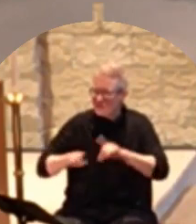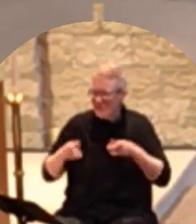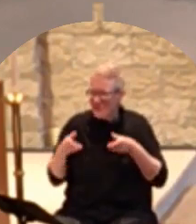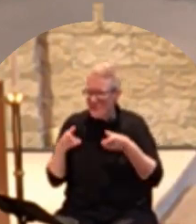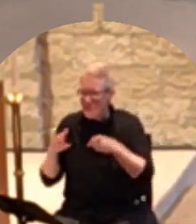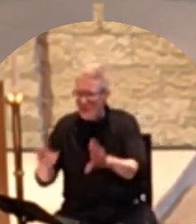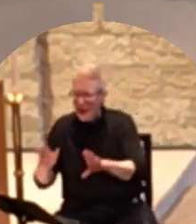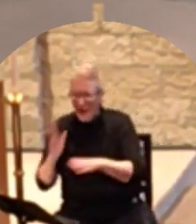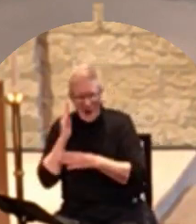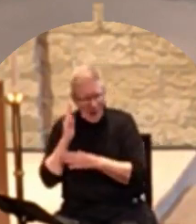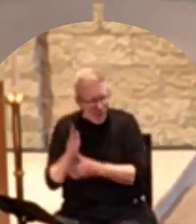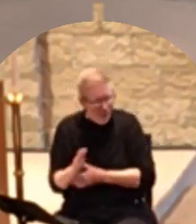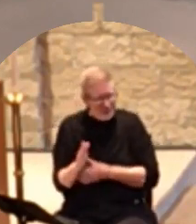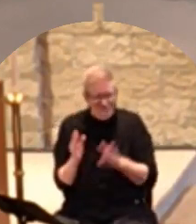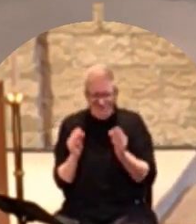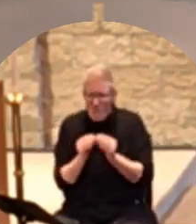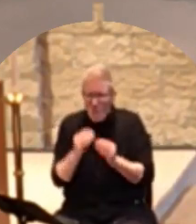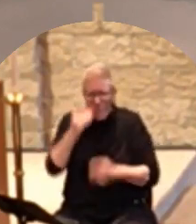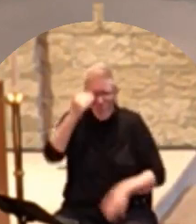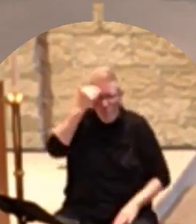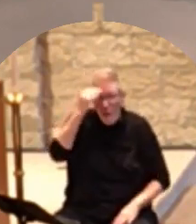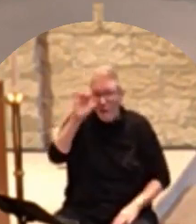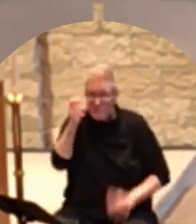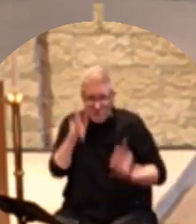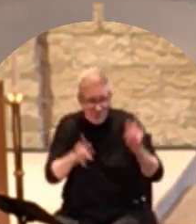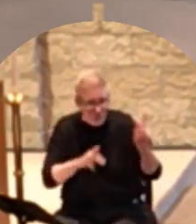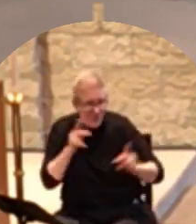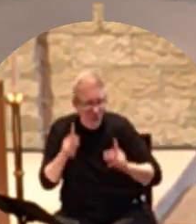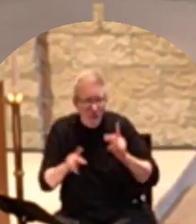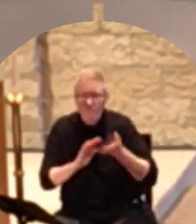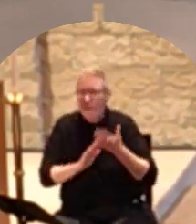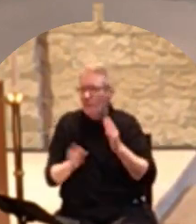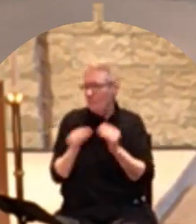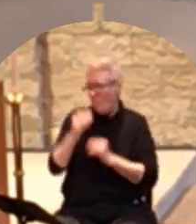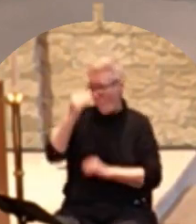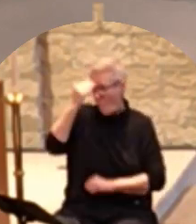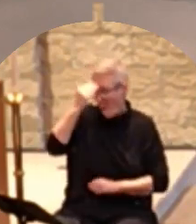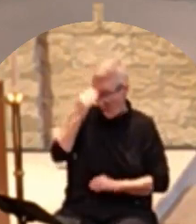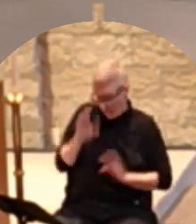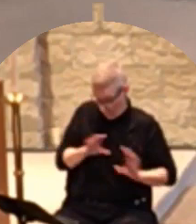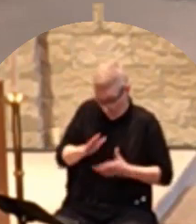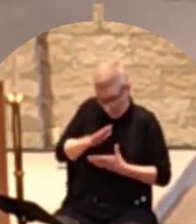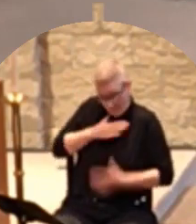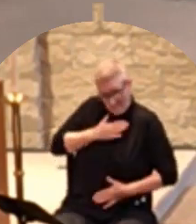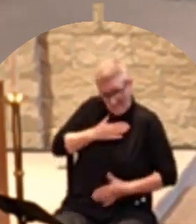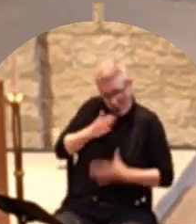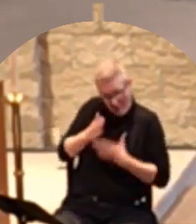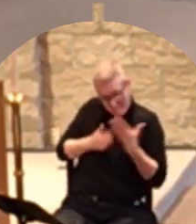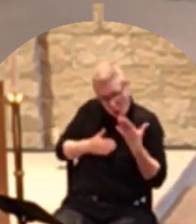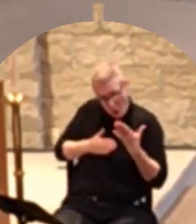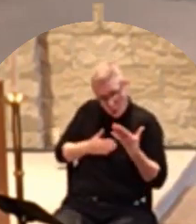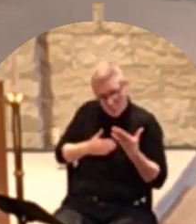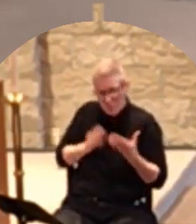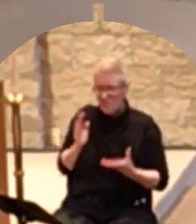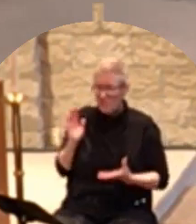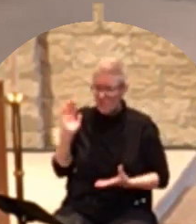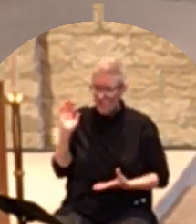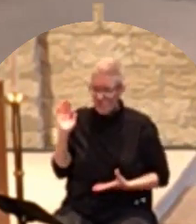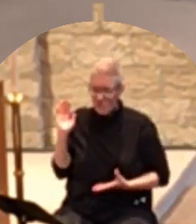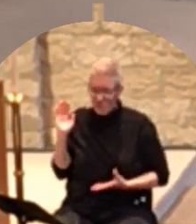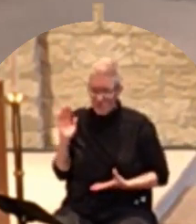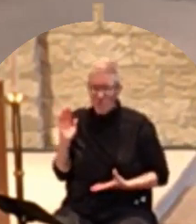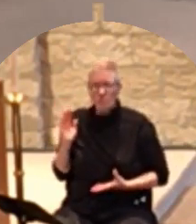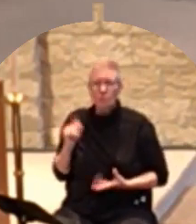more conscientious, not only of others, but I'll be more conscientious of doing my part in decreasing the